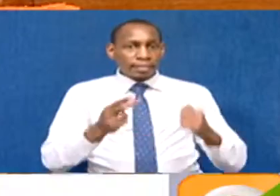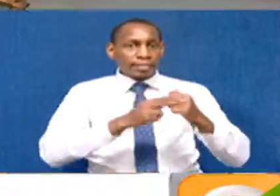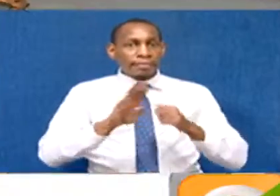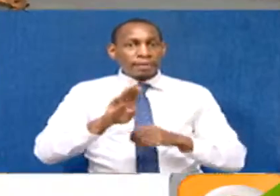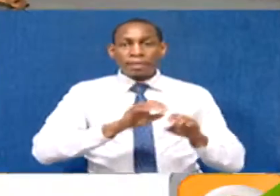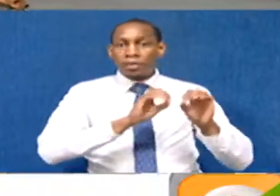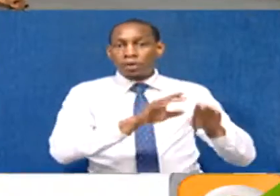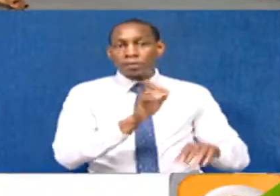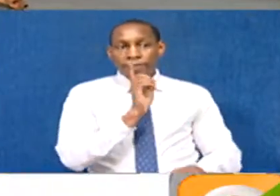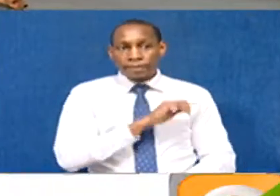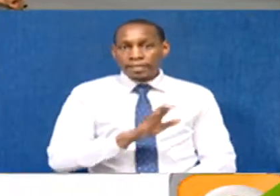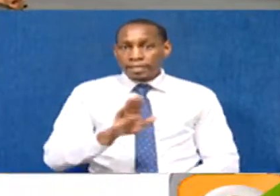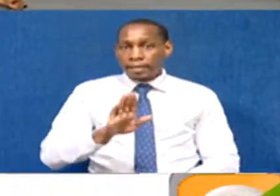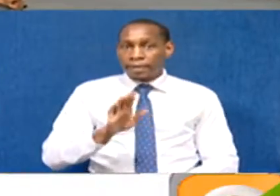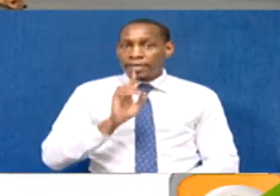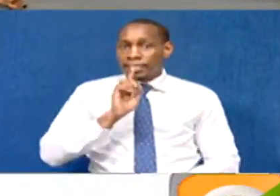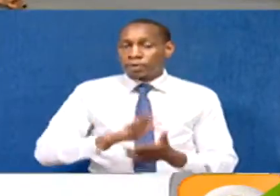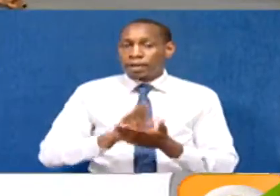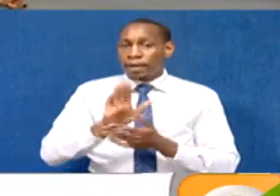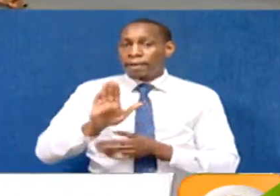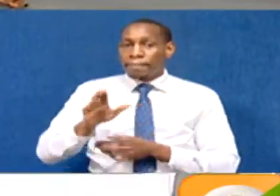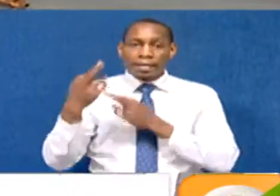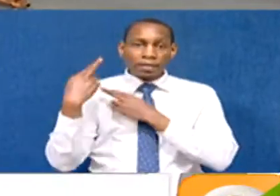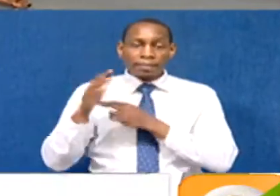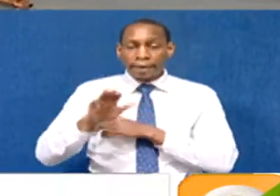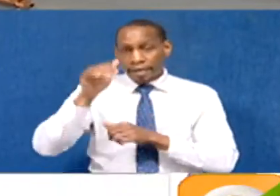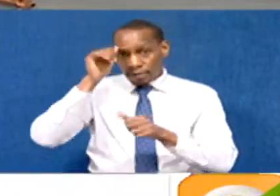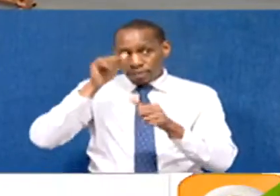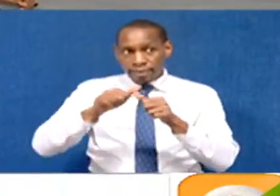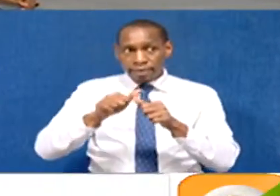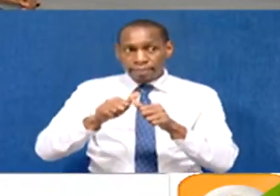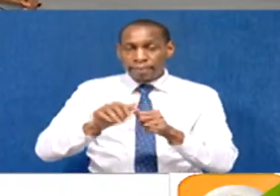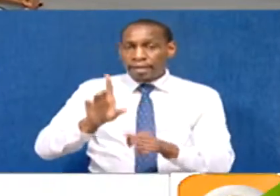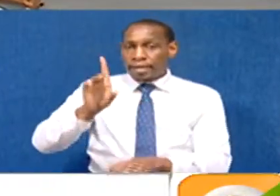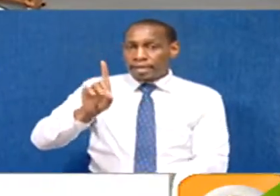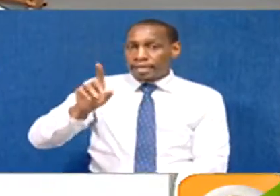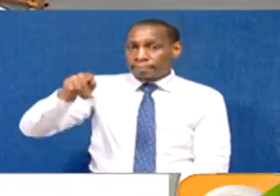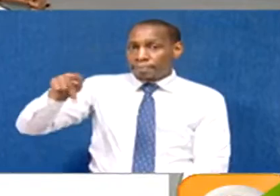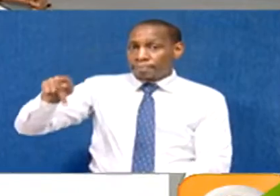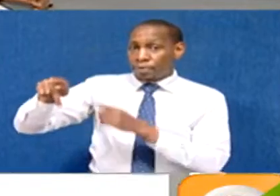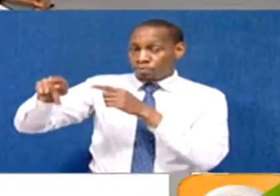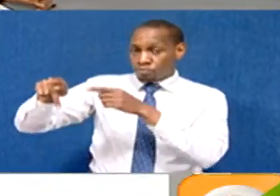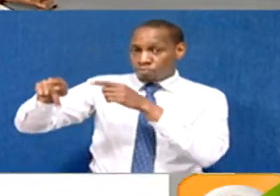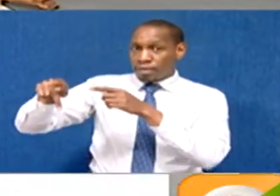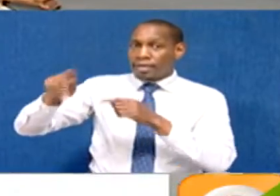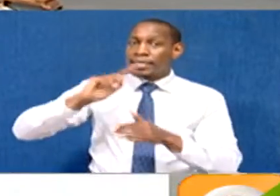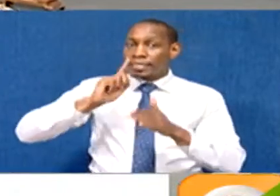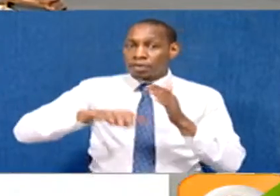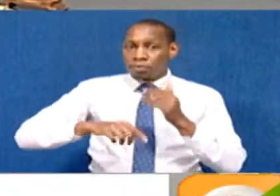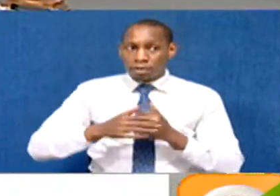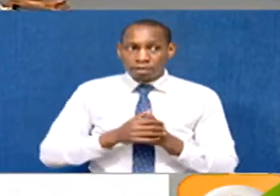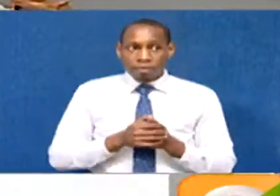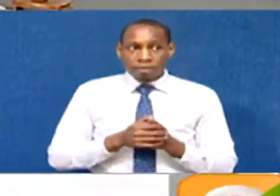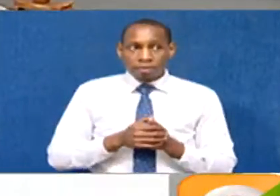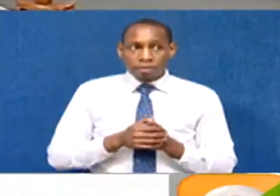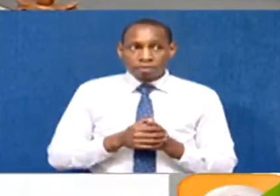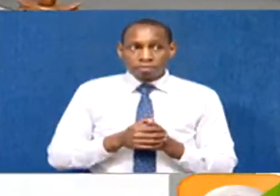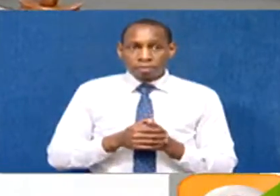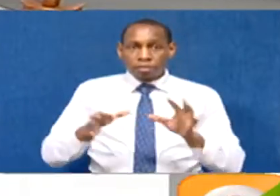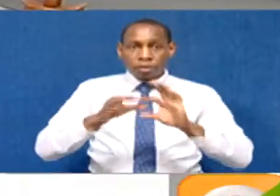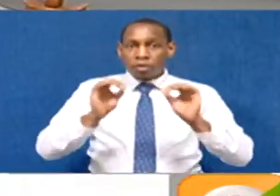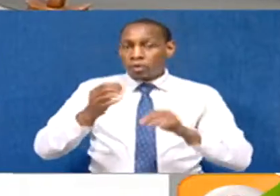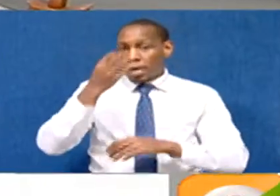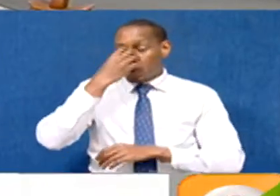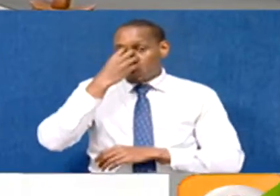you lost. Know, you were saying he's responsible. You remember the DPP himself saying that that has nothing to